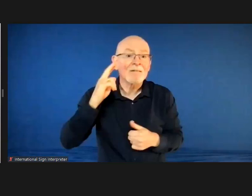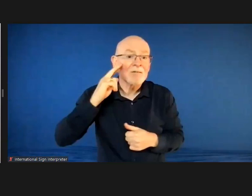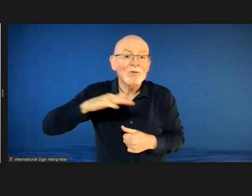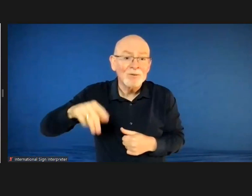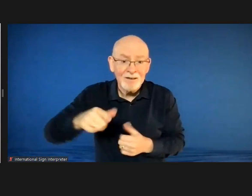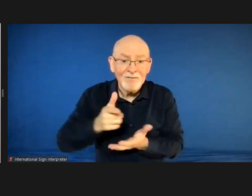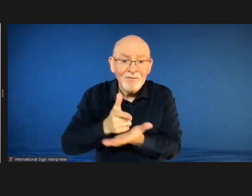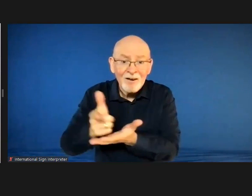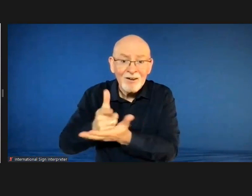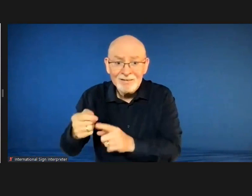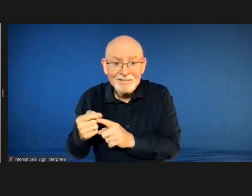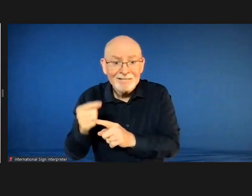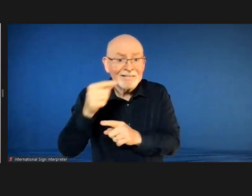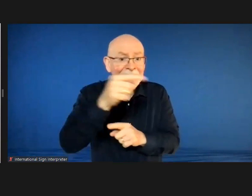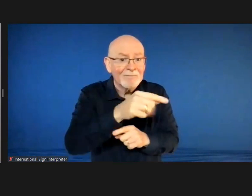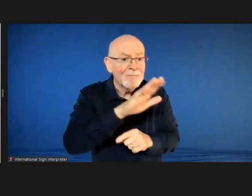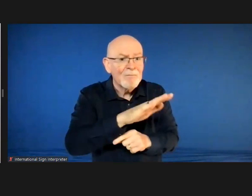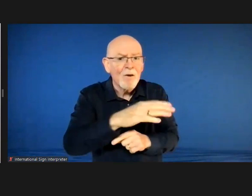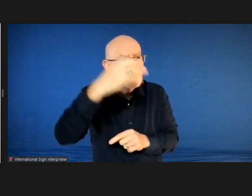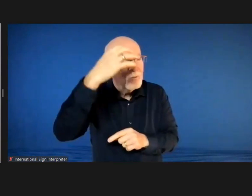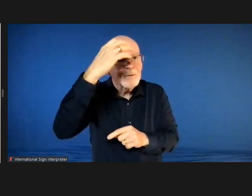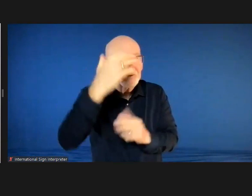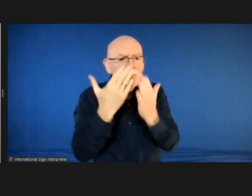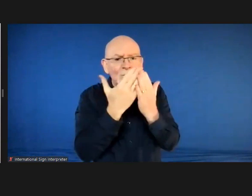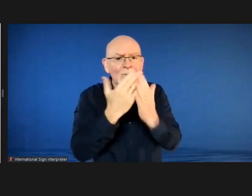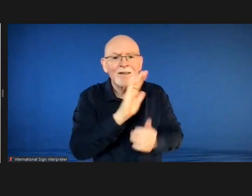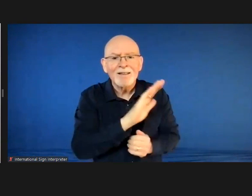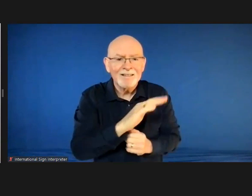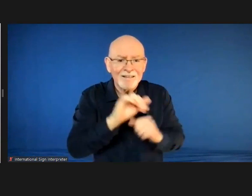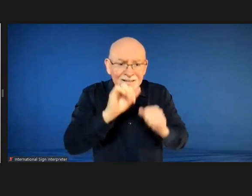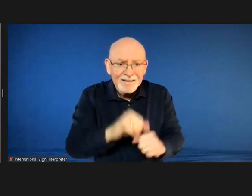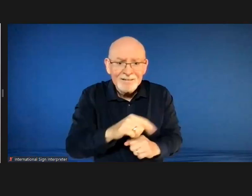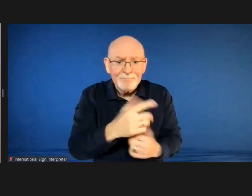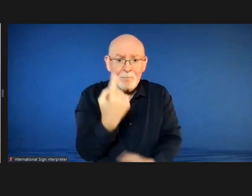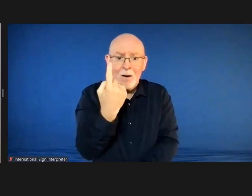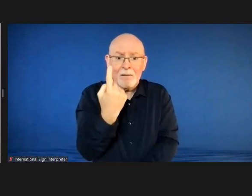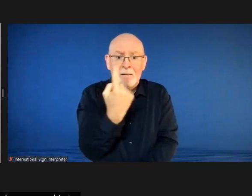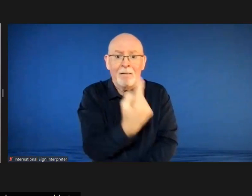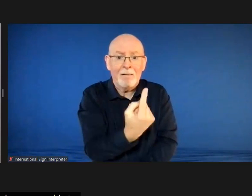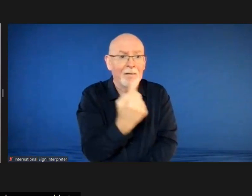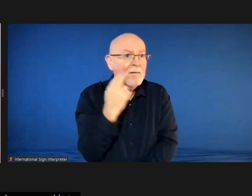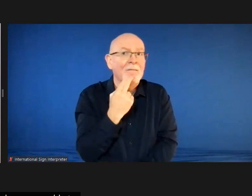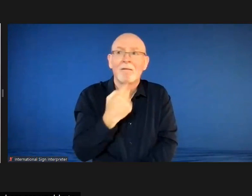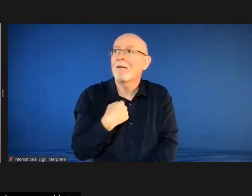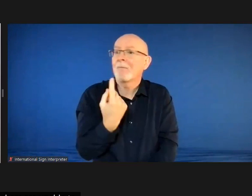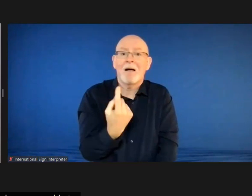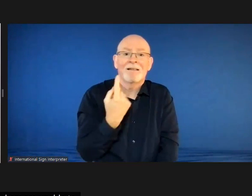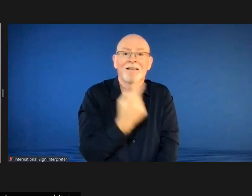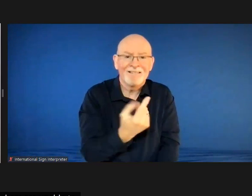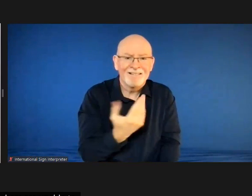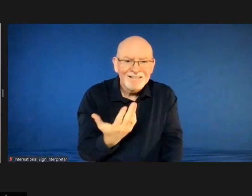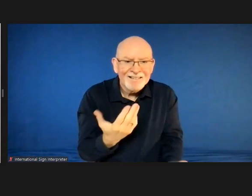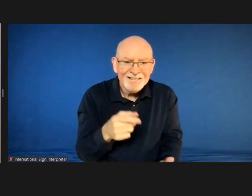deaf child in terms of improving their language, communication, and learning. They are unable to